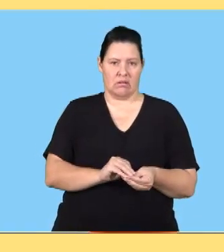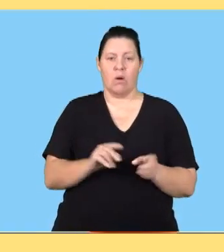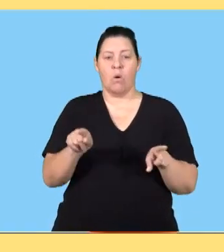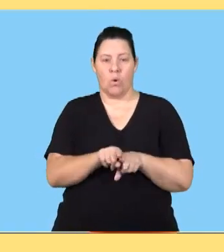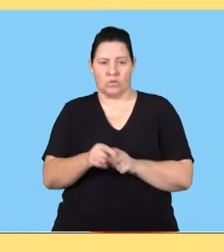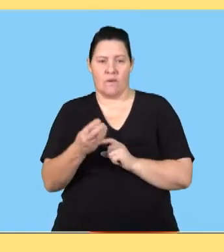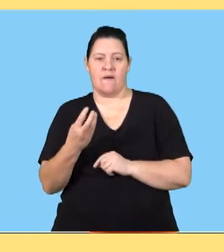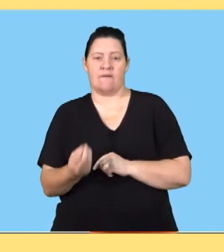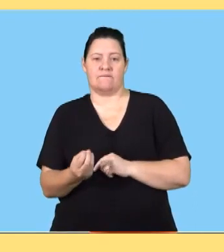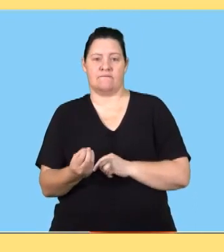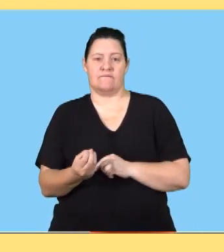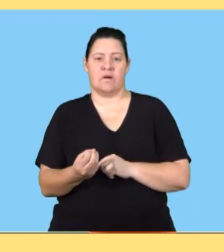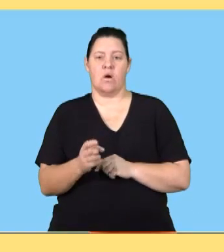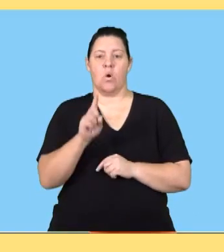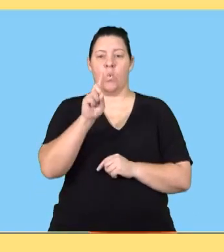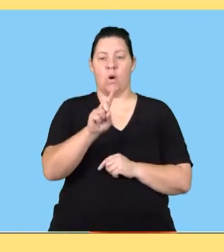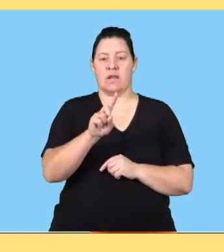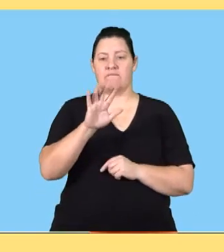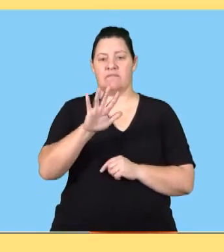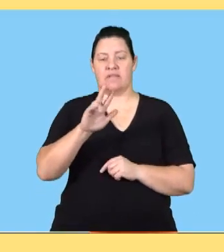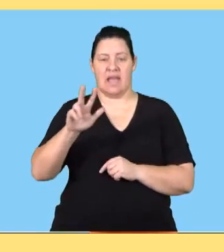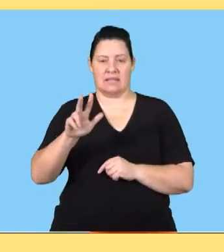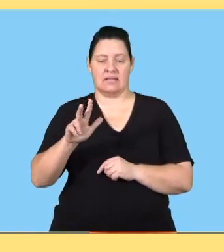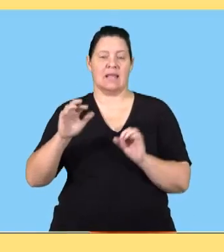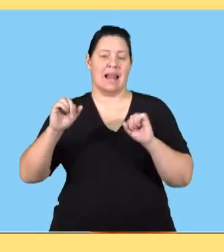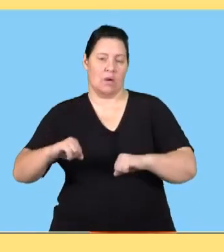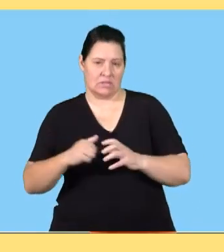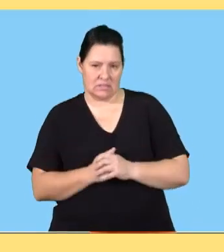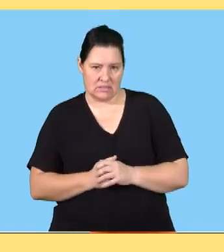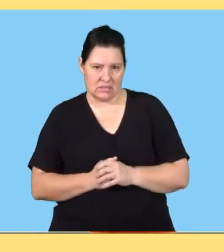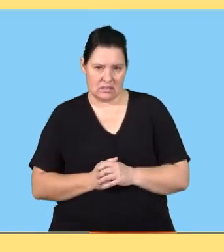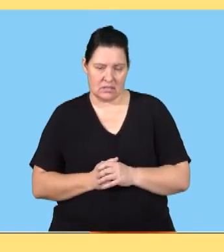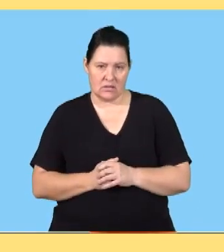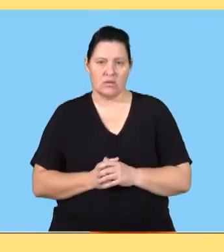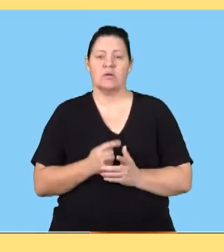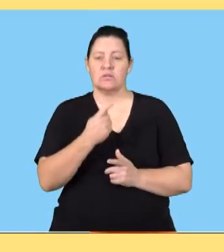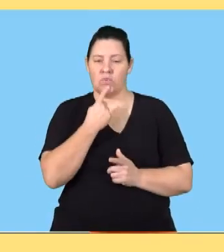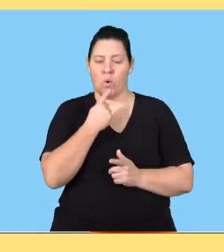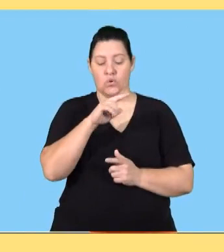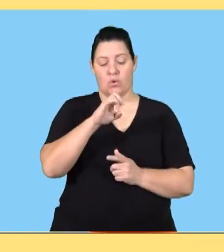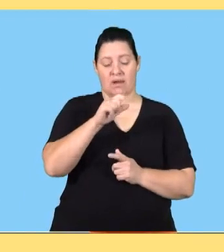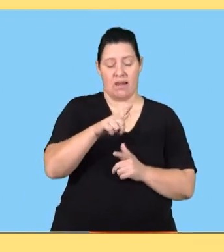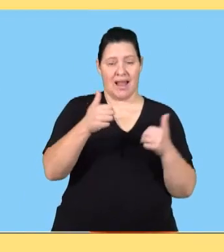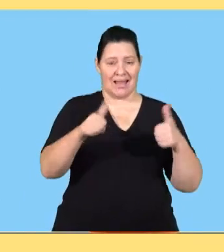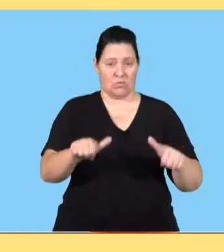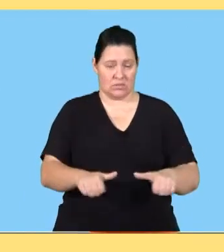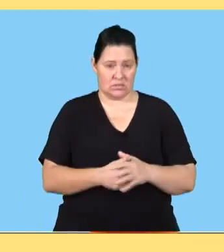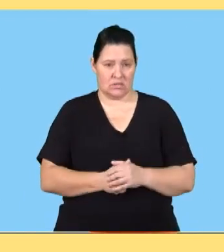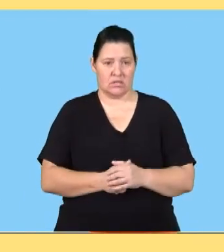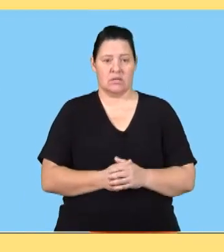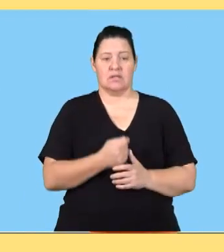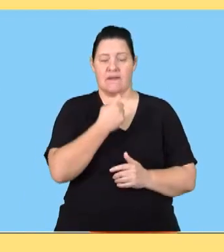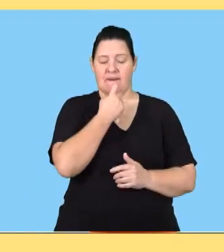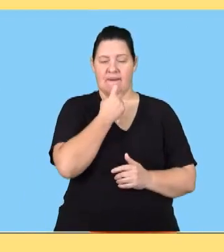I also have 158, which is an allowance. So it comes now under my nominal accounts. So I'm going to